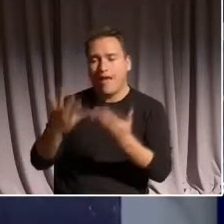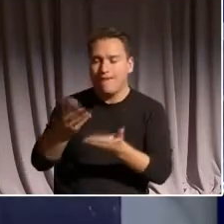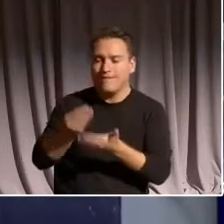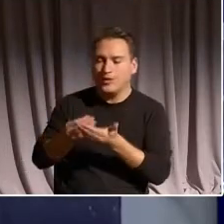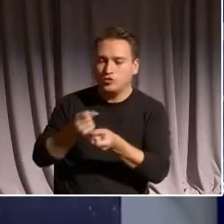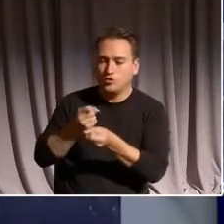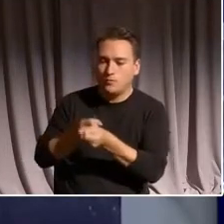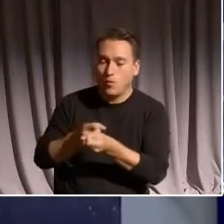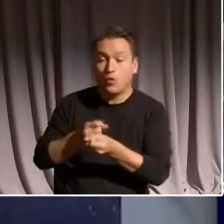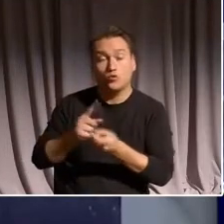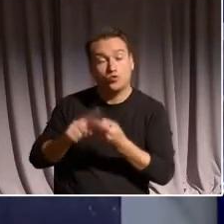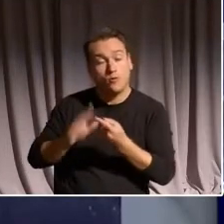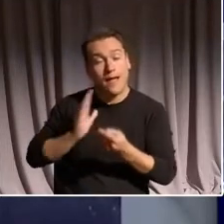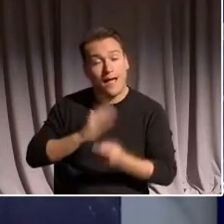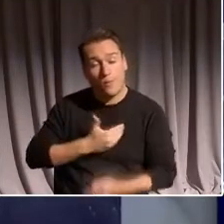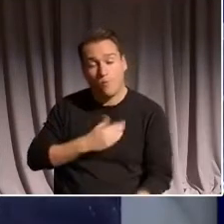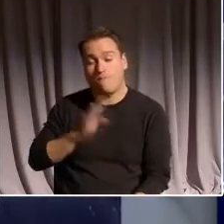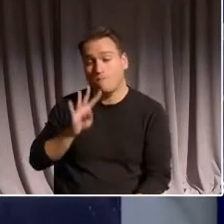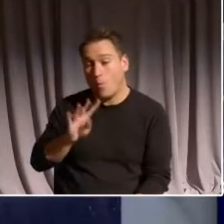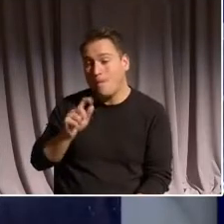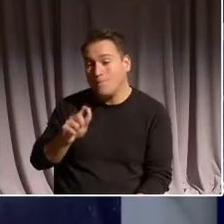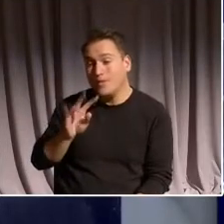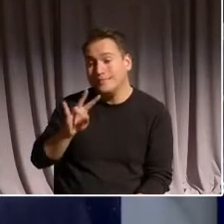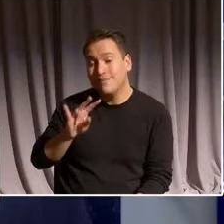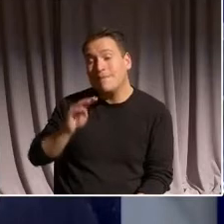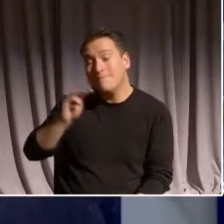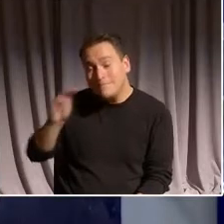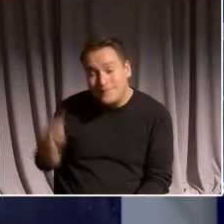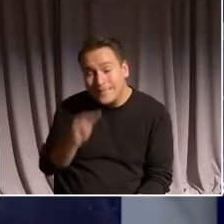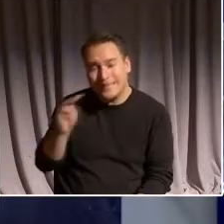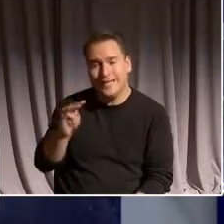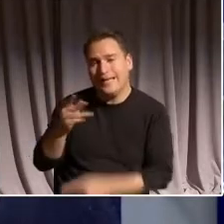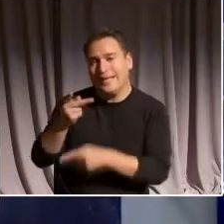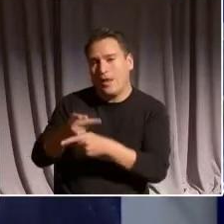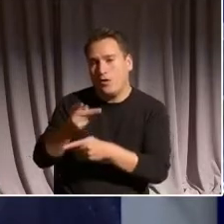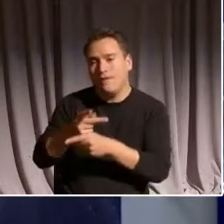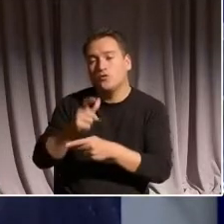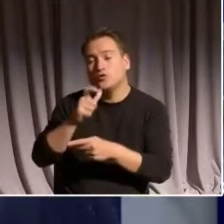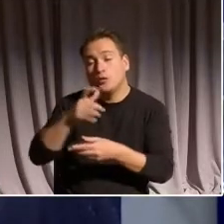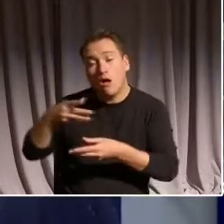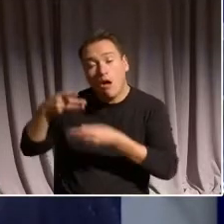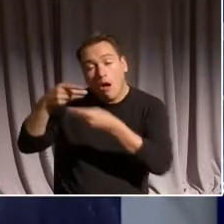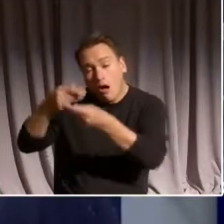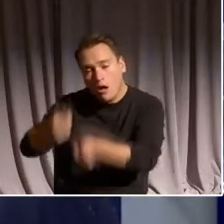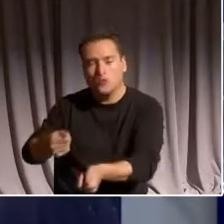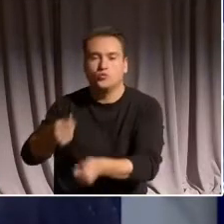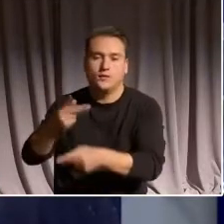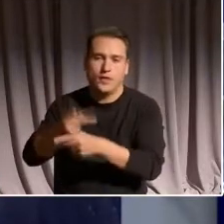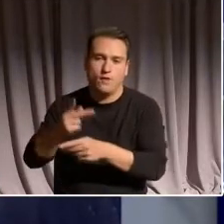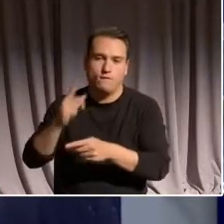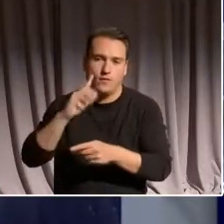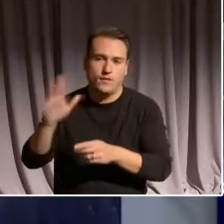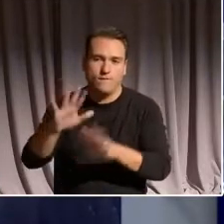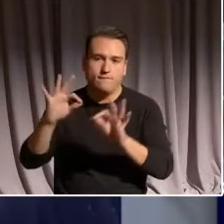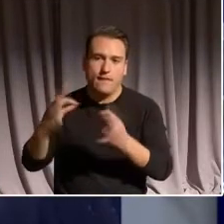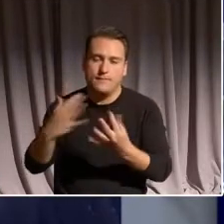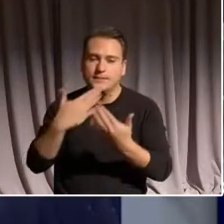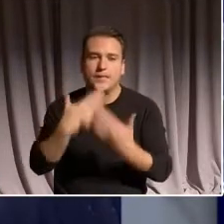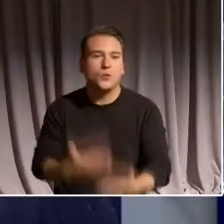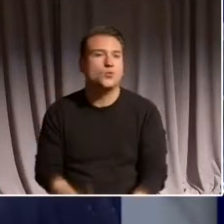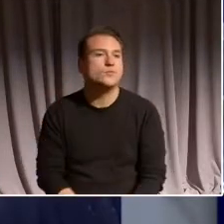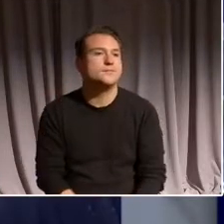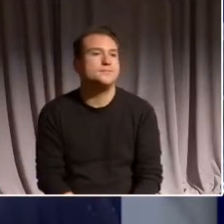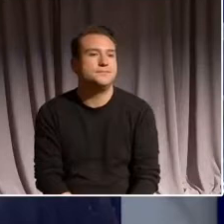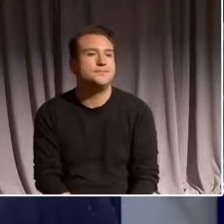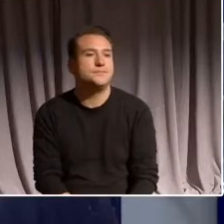to our 4.7 million family caregivers who spend so much money out of pocket to care for their loved ones. Great. So thanks. Thank you